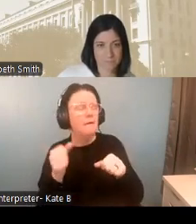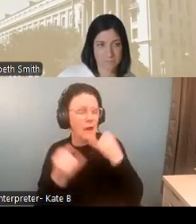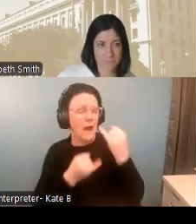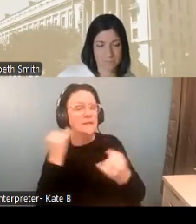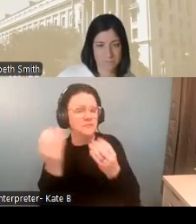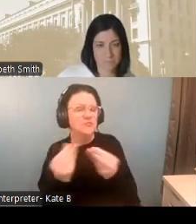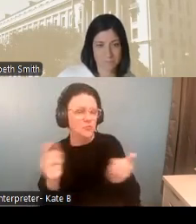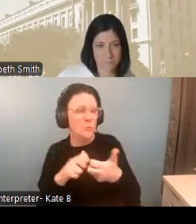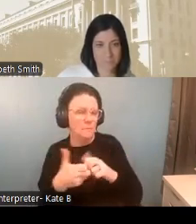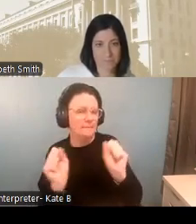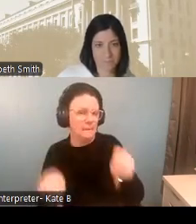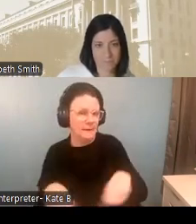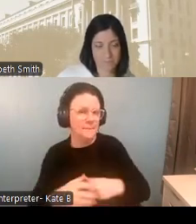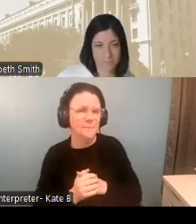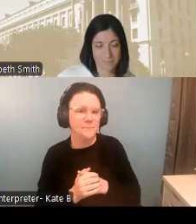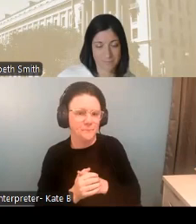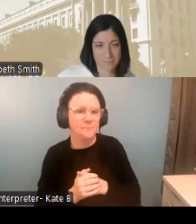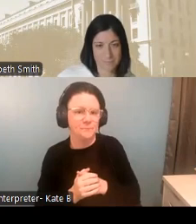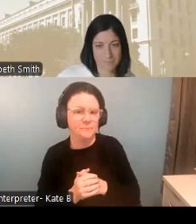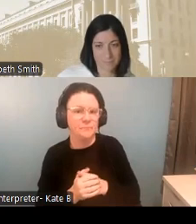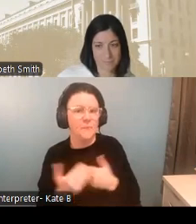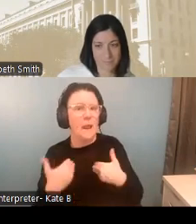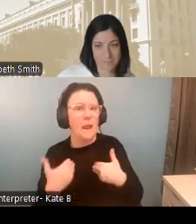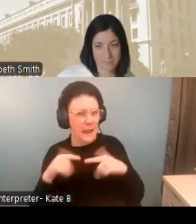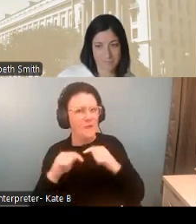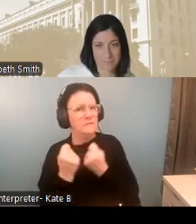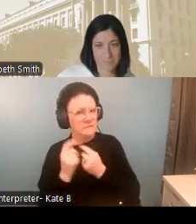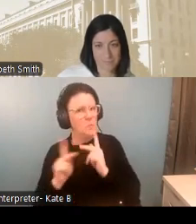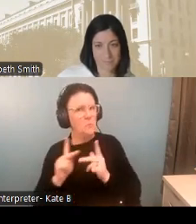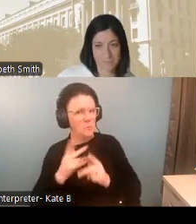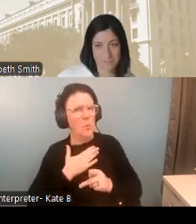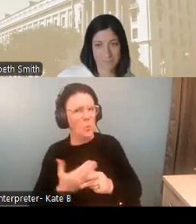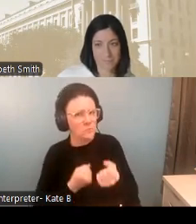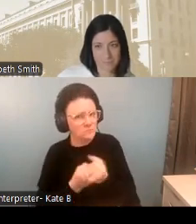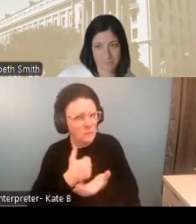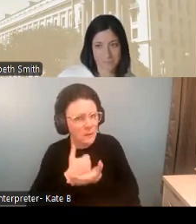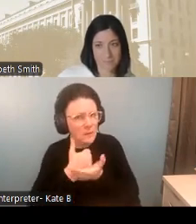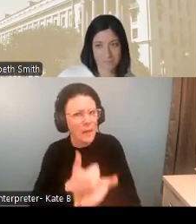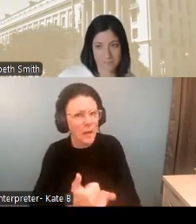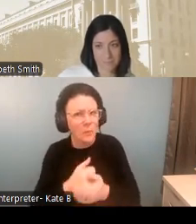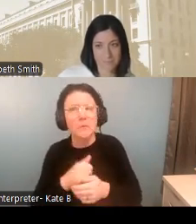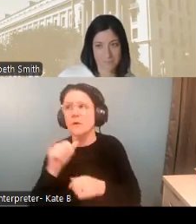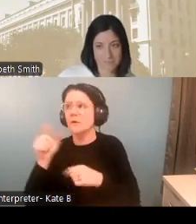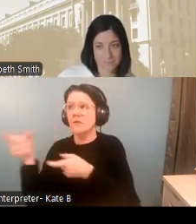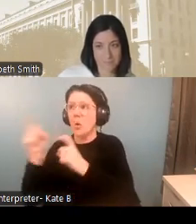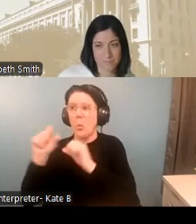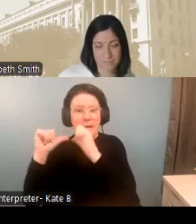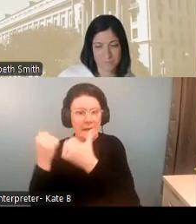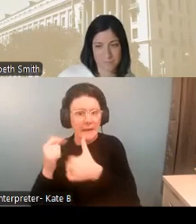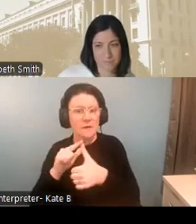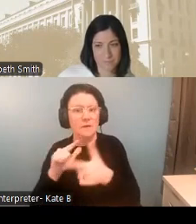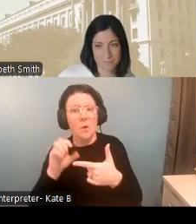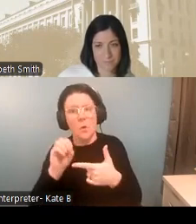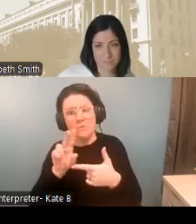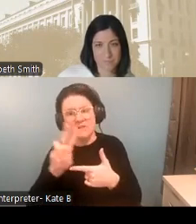those question costs. And you do have a team of individuals that are working with you at your awarding agency at OVW